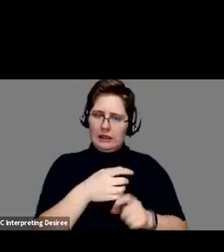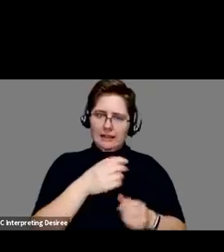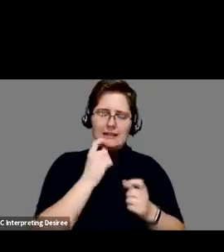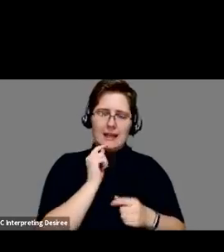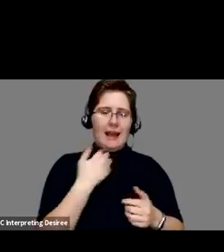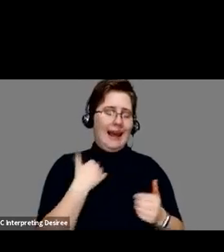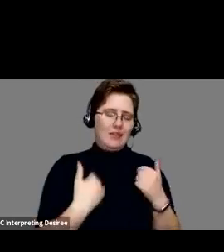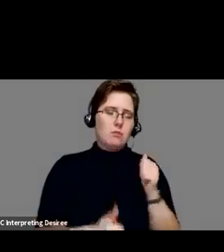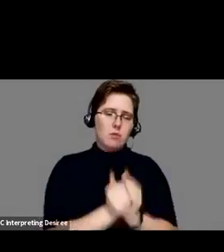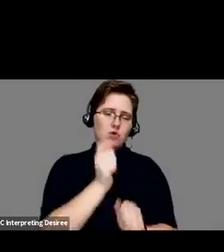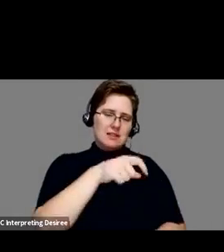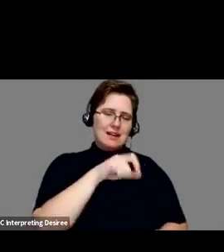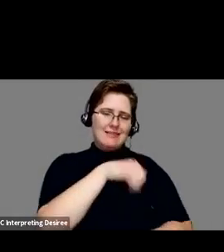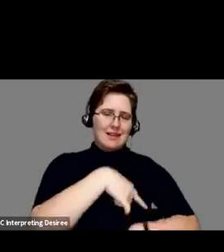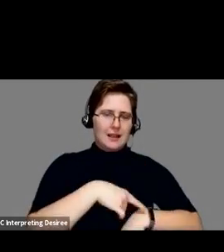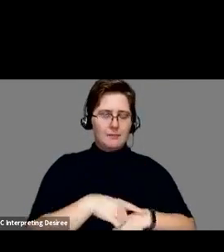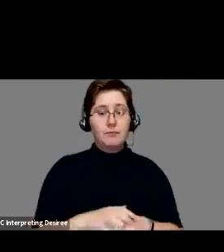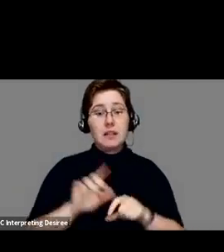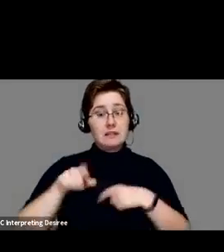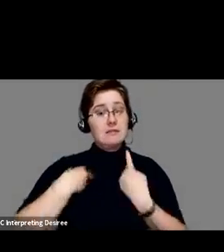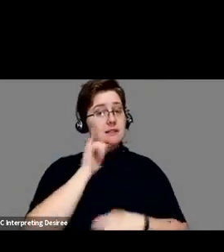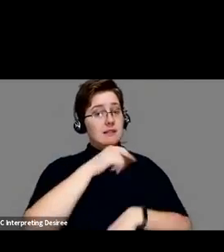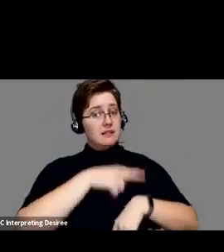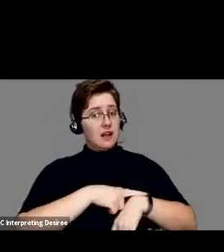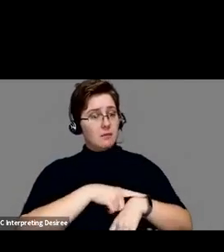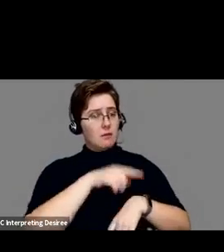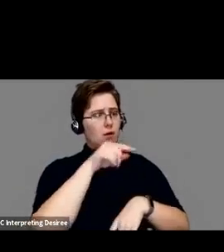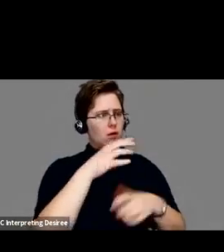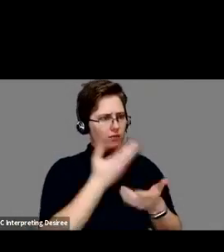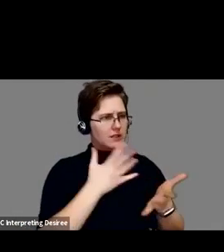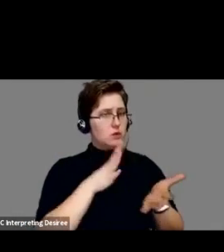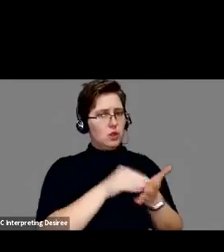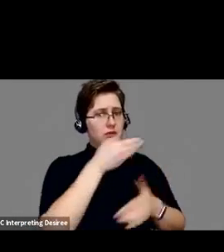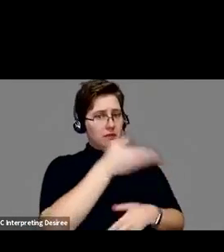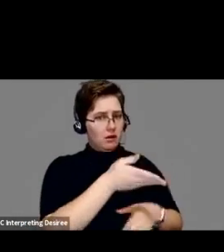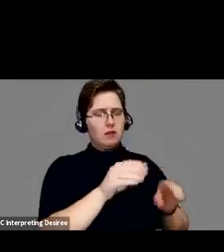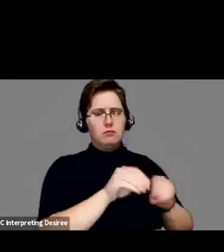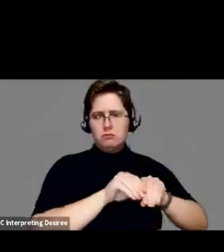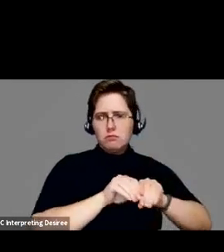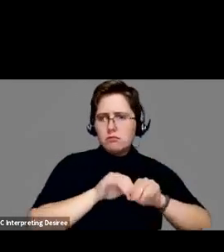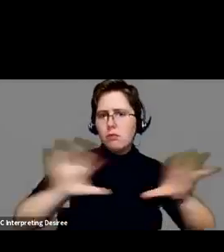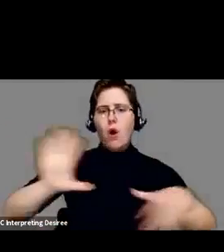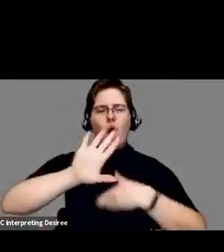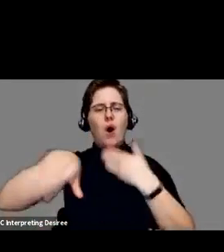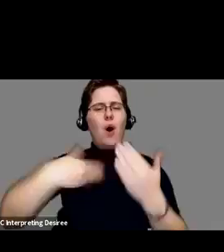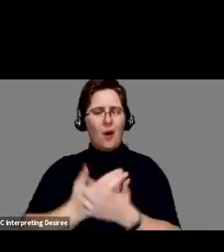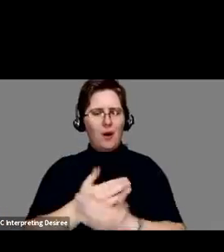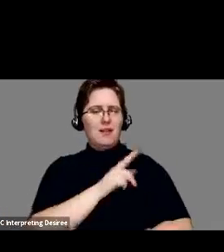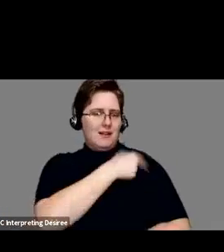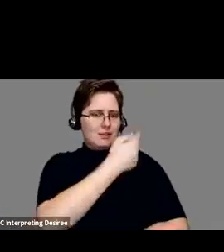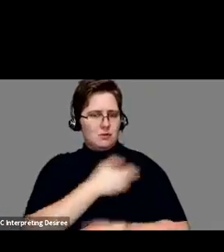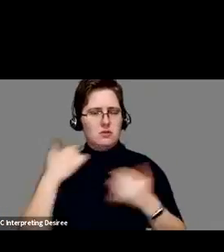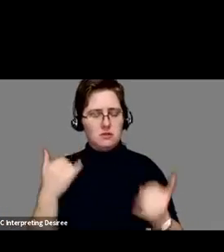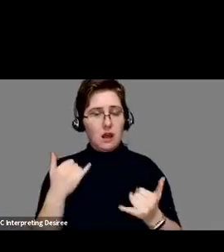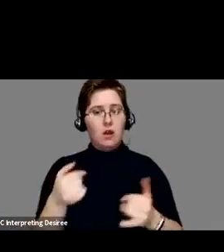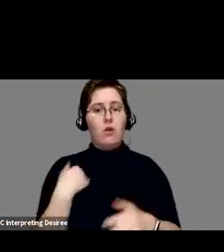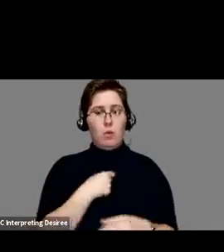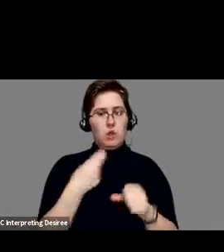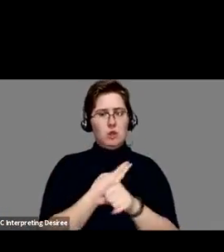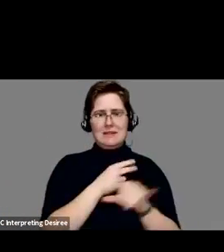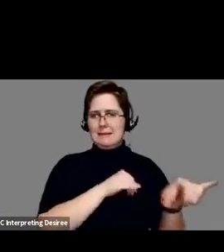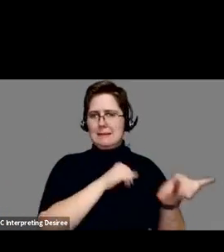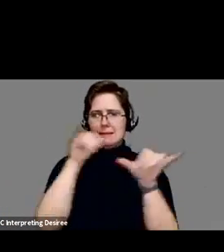that point. Since then, we've been able to take those lessons learned and push them out into all of our other hospitals so that we're using the